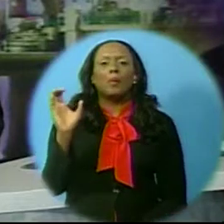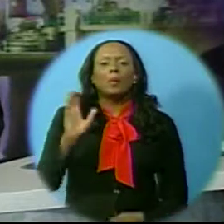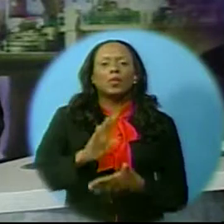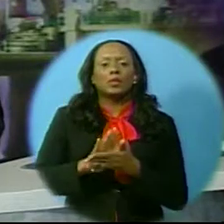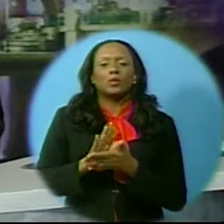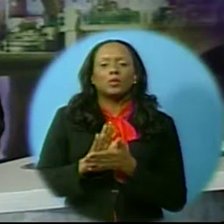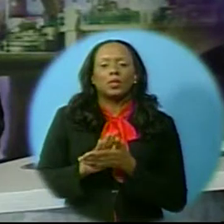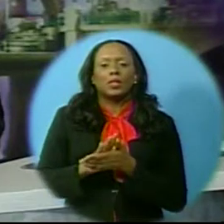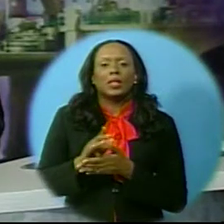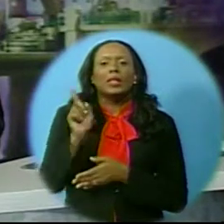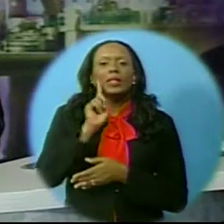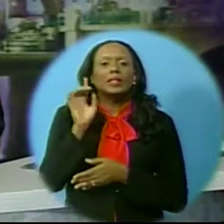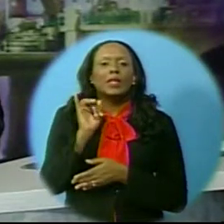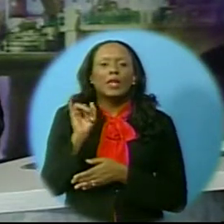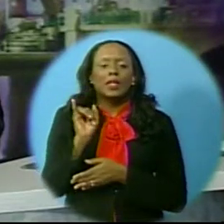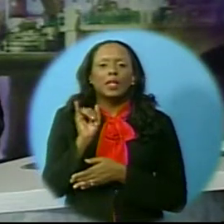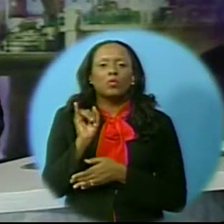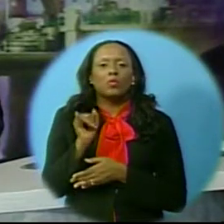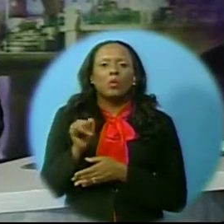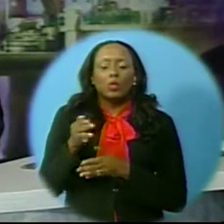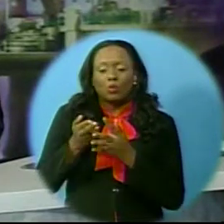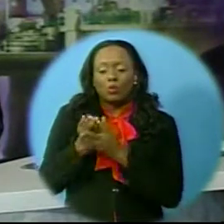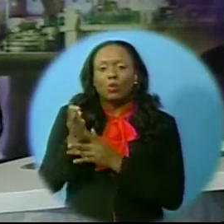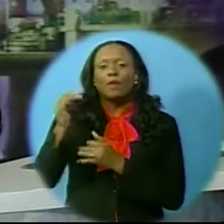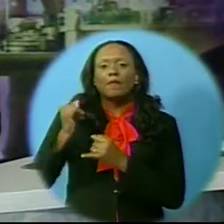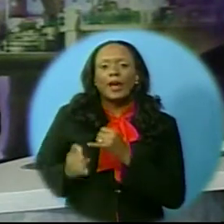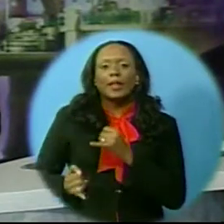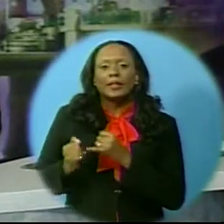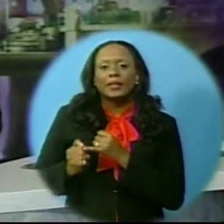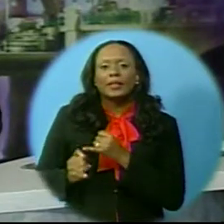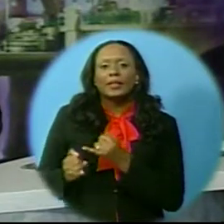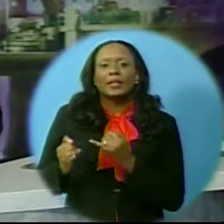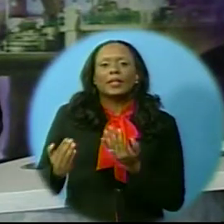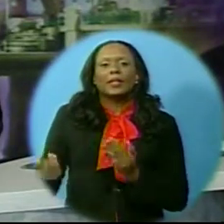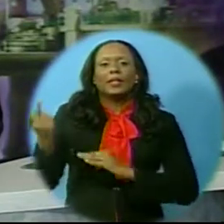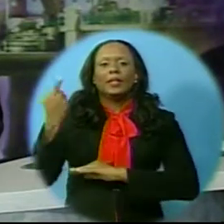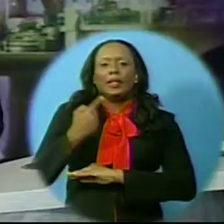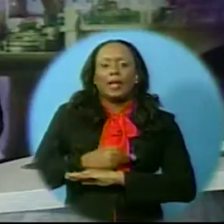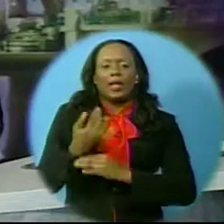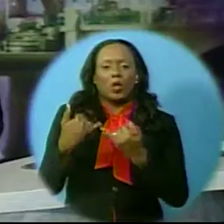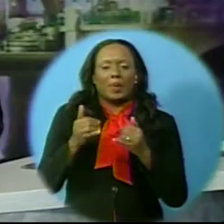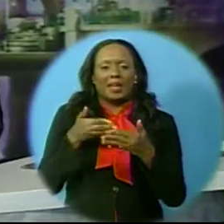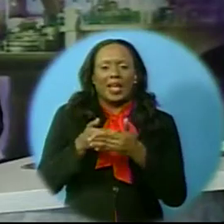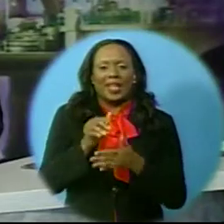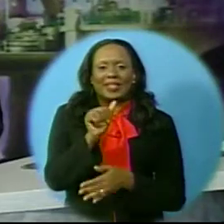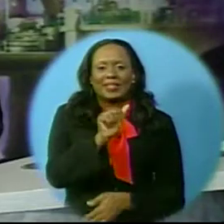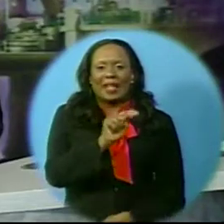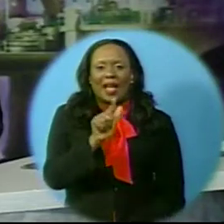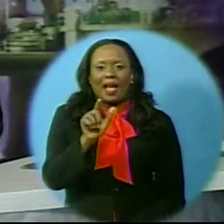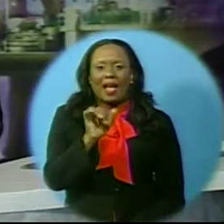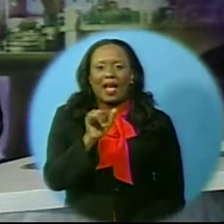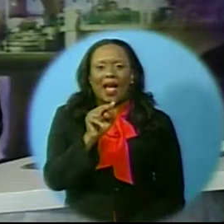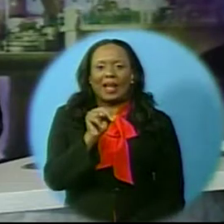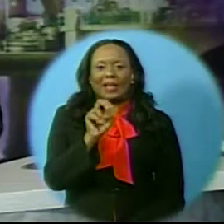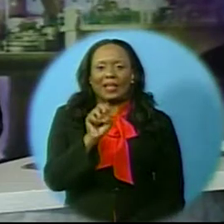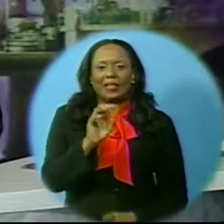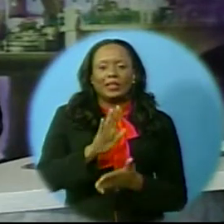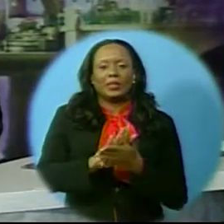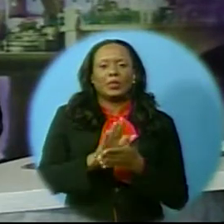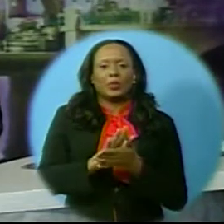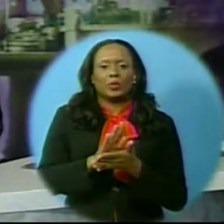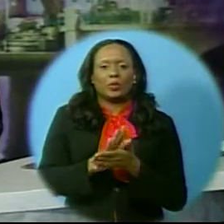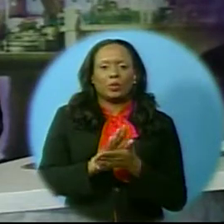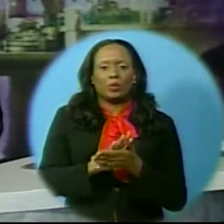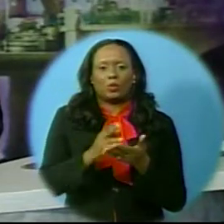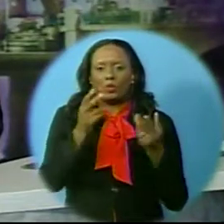to another final. On day one of their semi-final game at the Pine Basin, Combermere gained a relatively healthy first innings lead over the